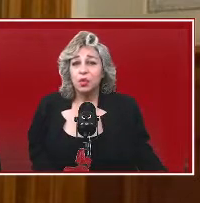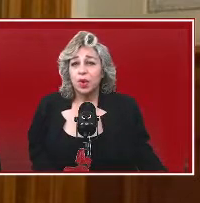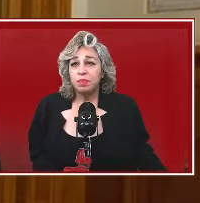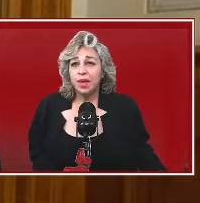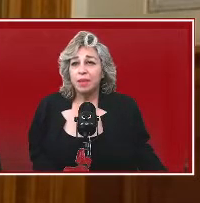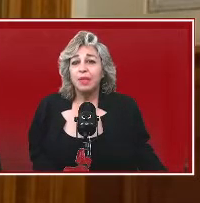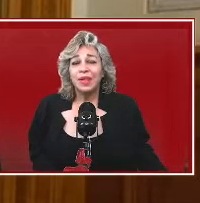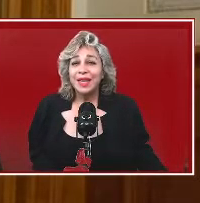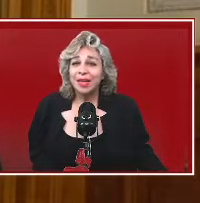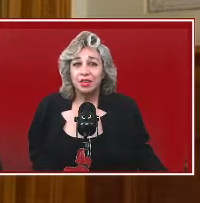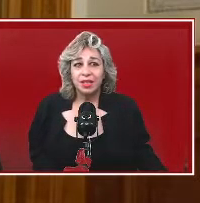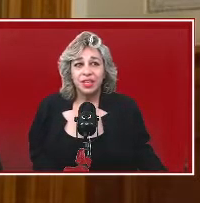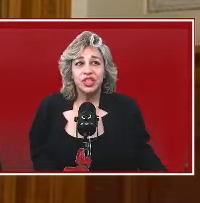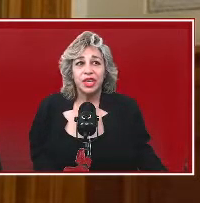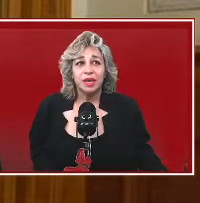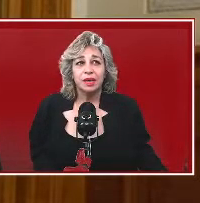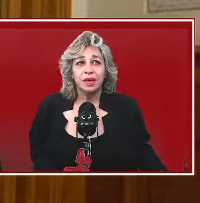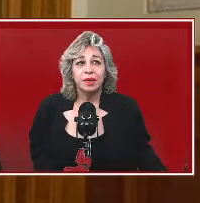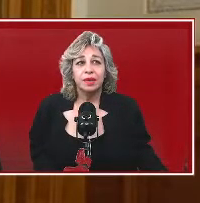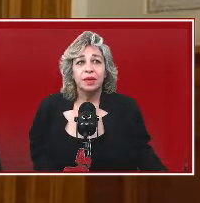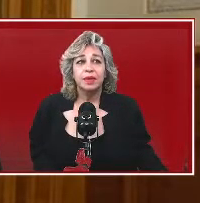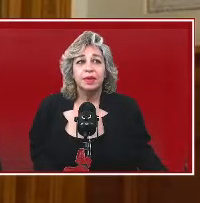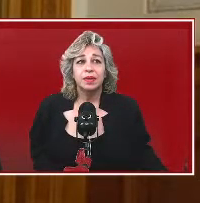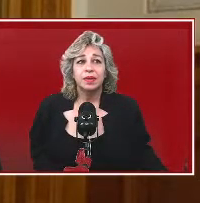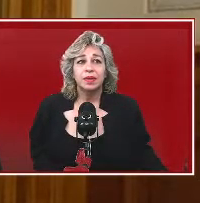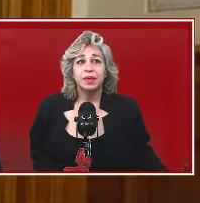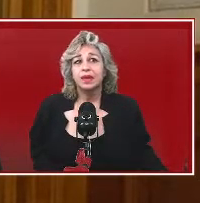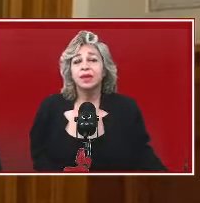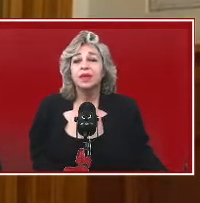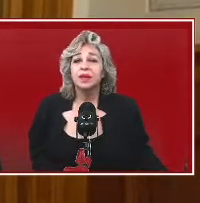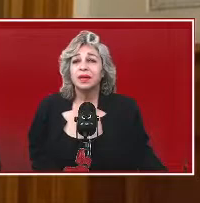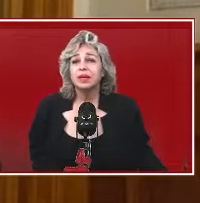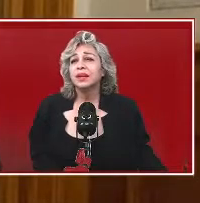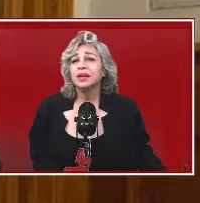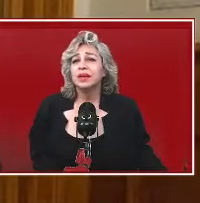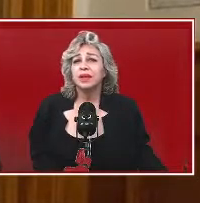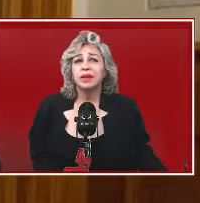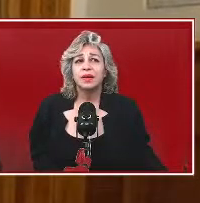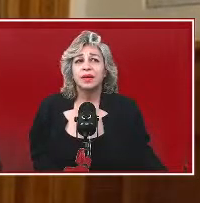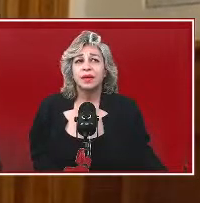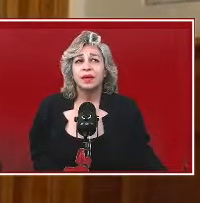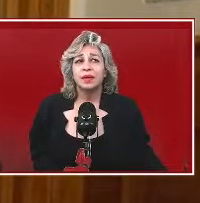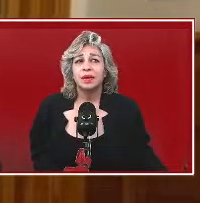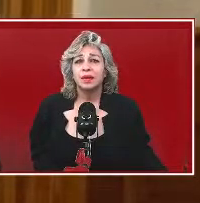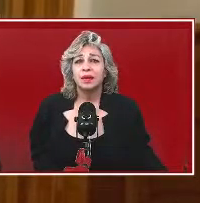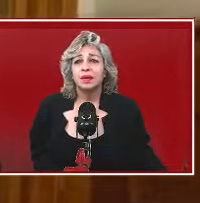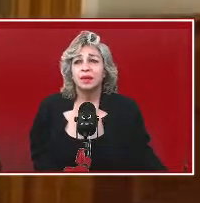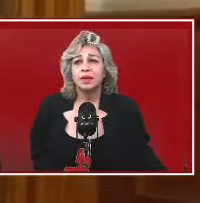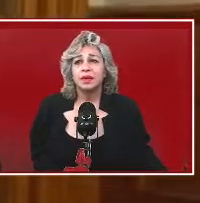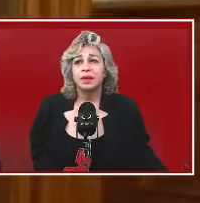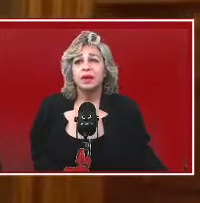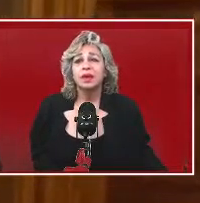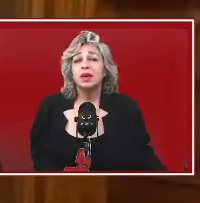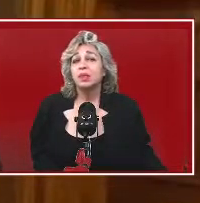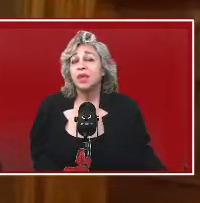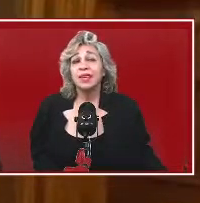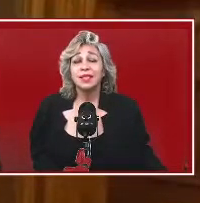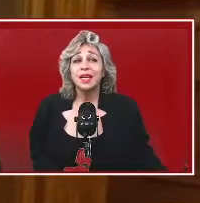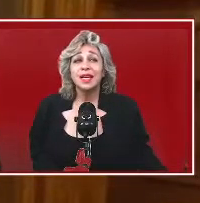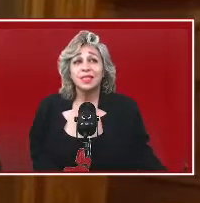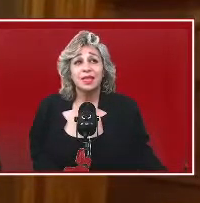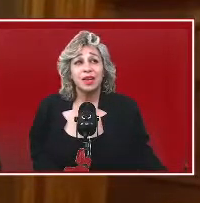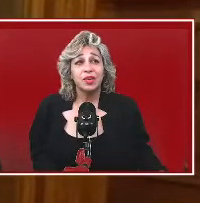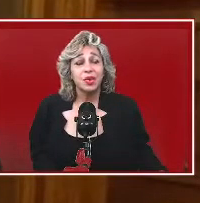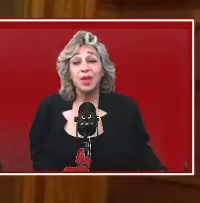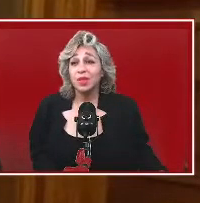any way be political lynching que no comparta nuestro punto de vista, because